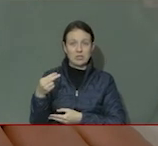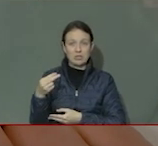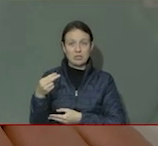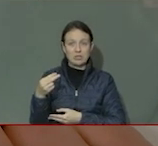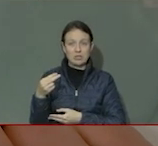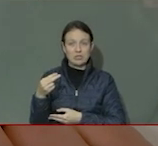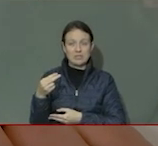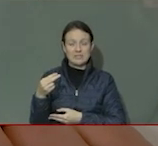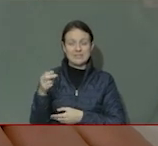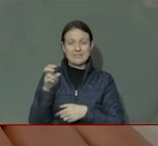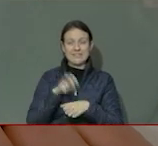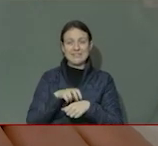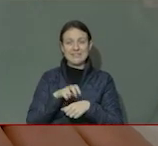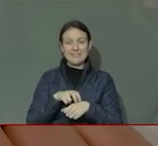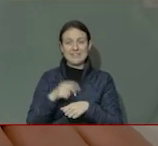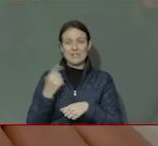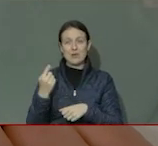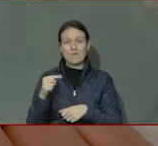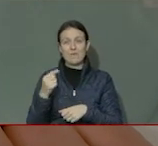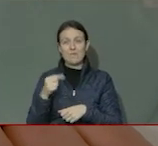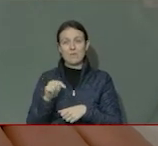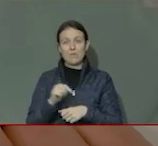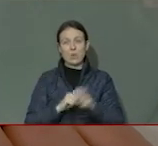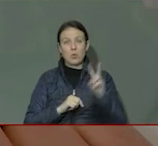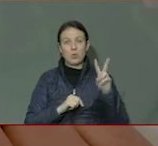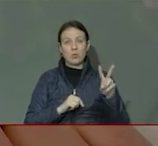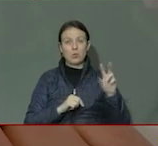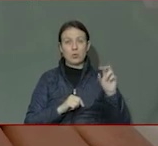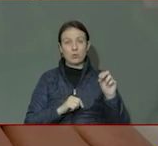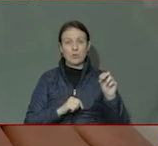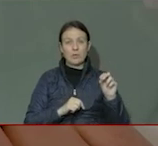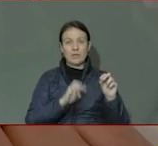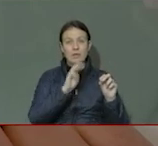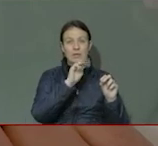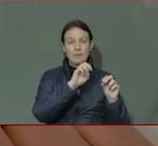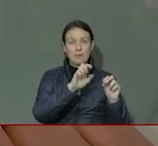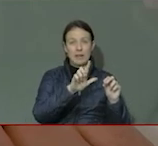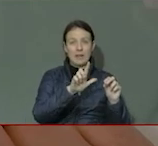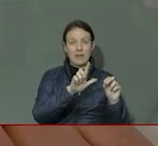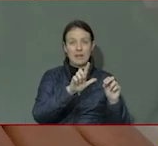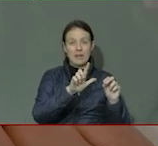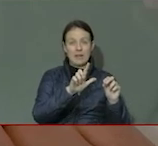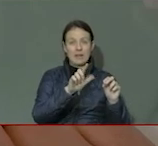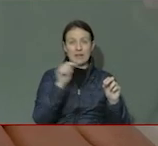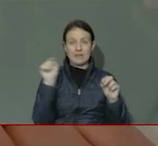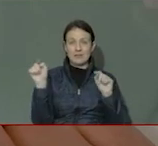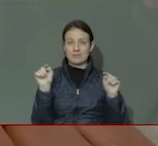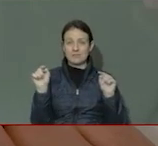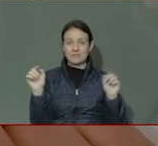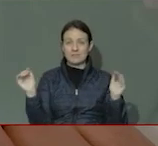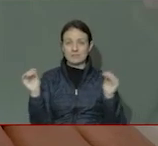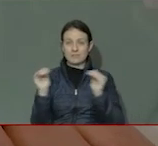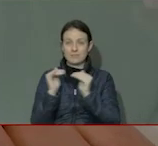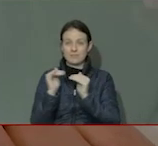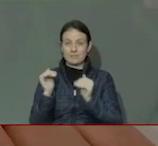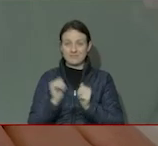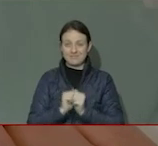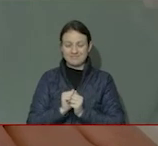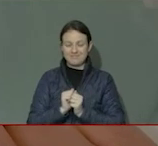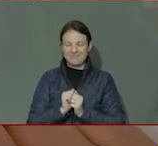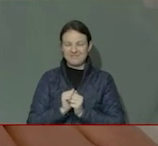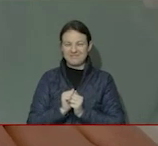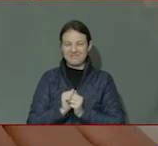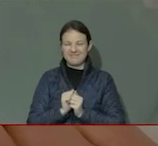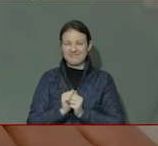is needed to neutralize 20 milliliters of the vinegar. Okay, so I